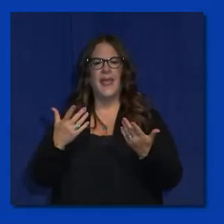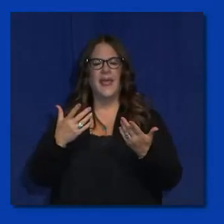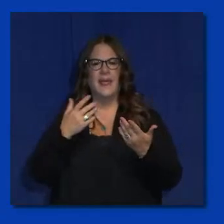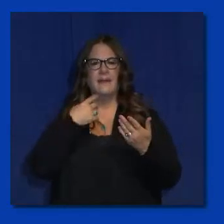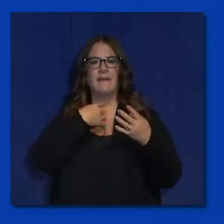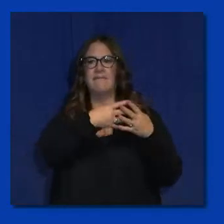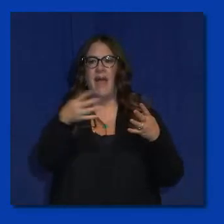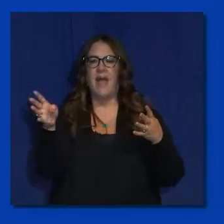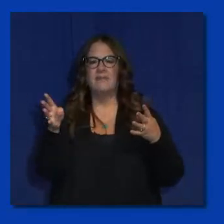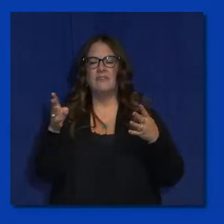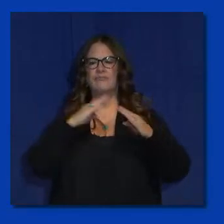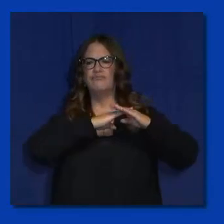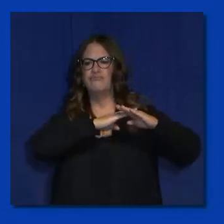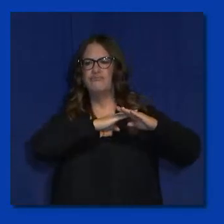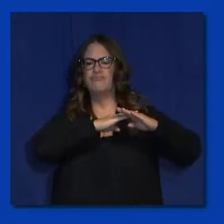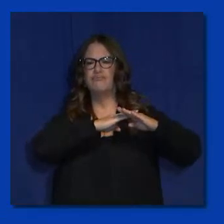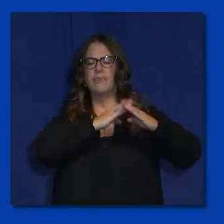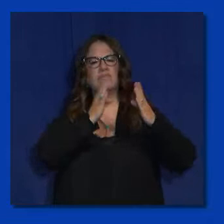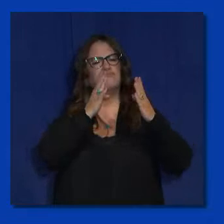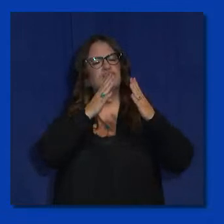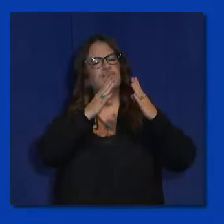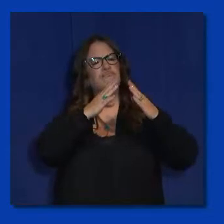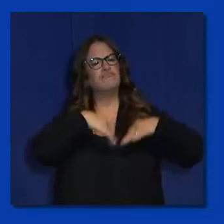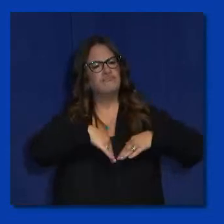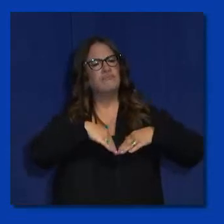down, literally, not just,